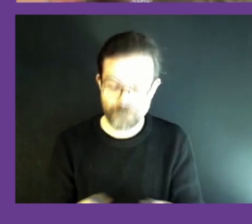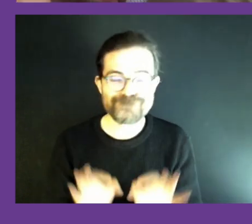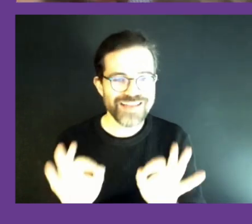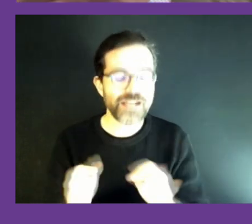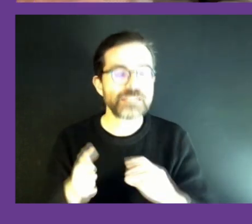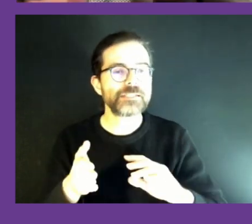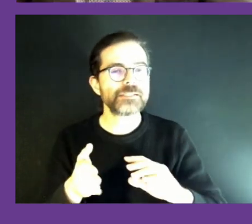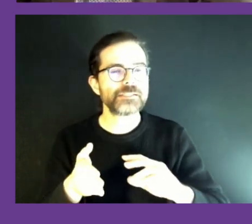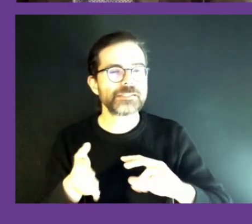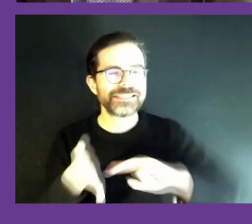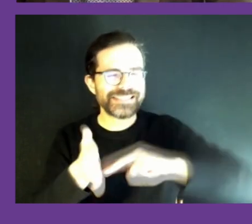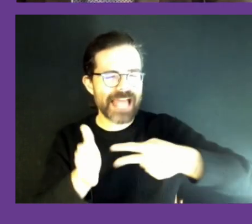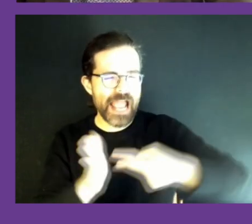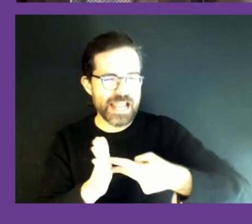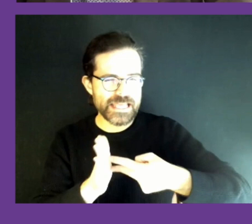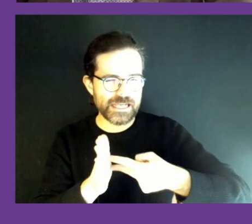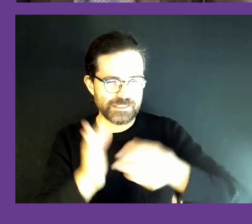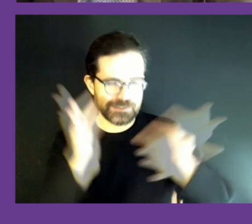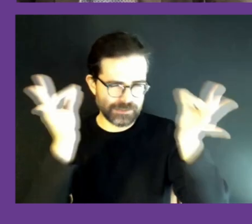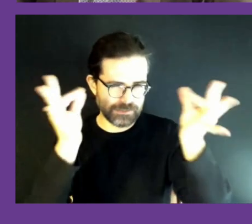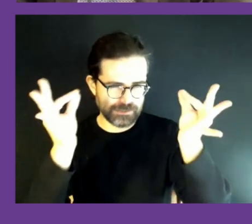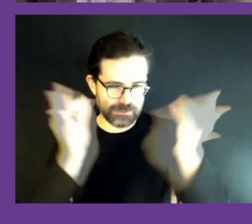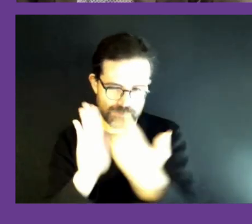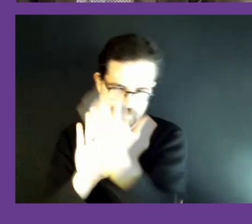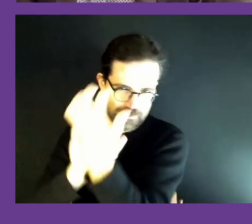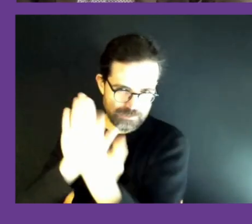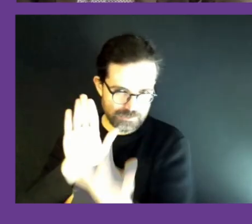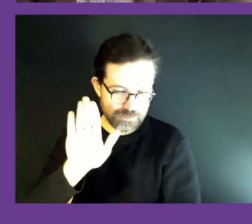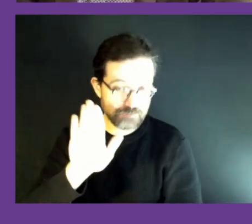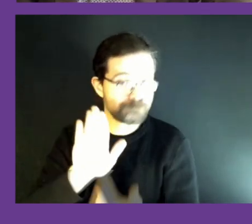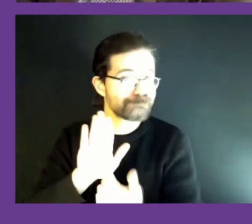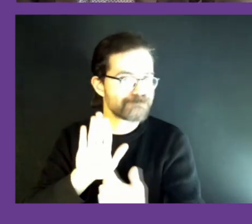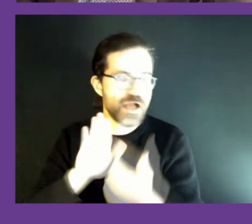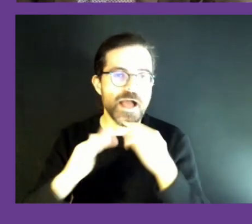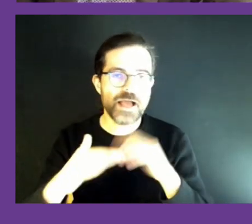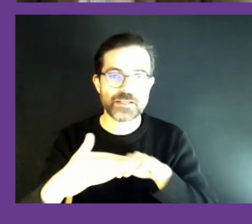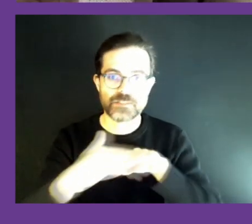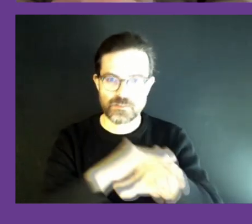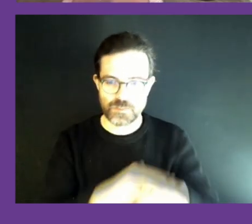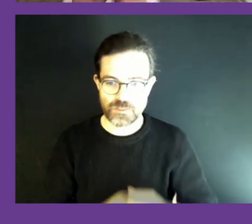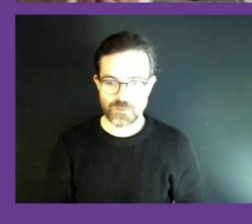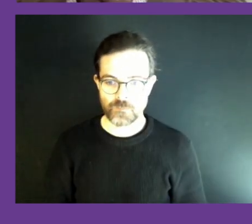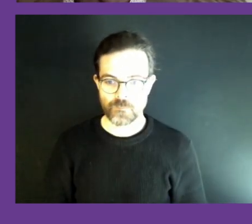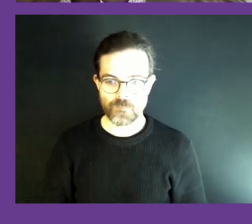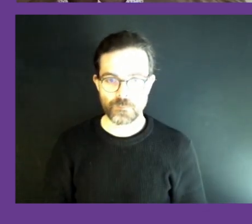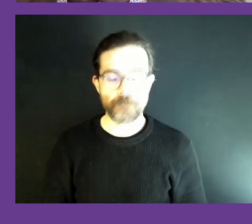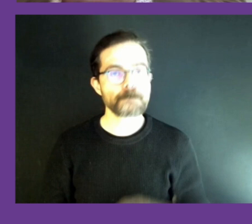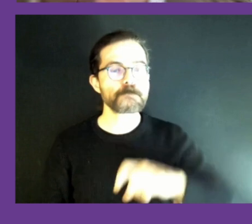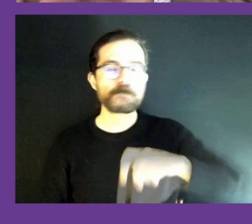procurement process need to take into account accessibility because it's going to be used by natural persons. So